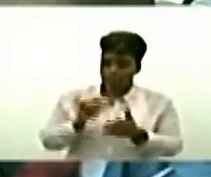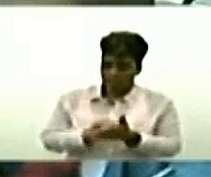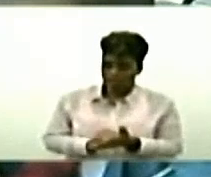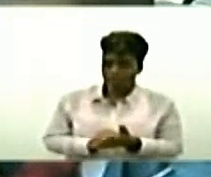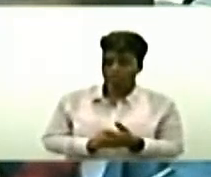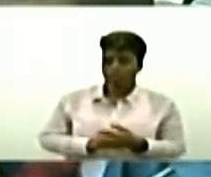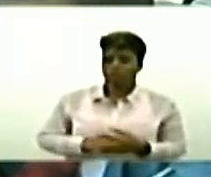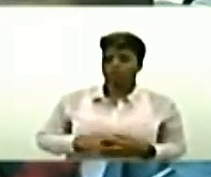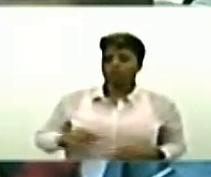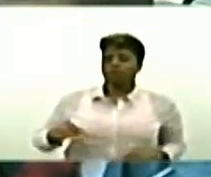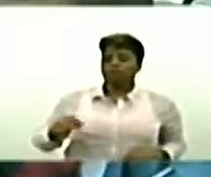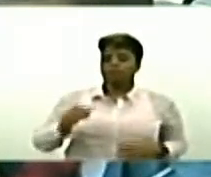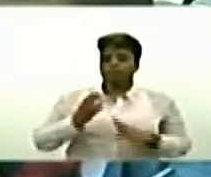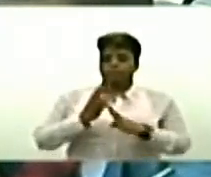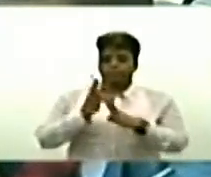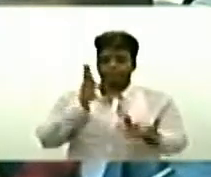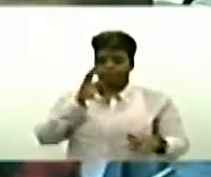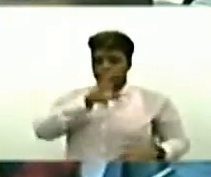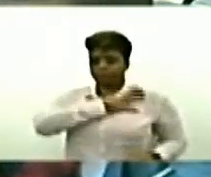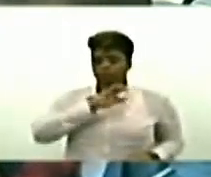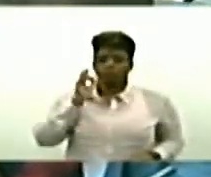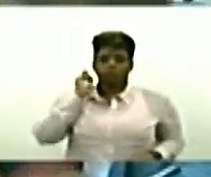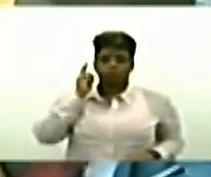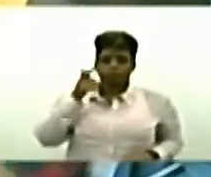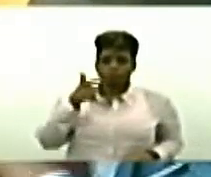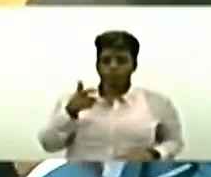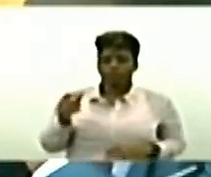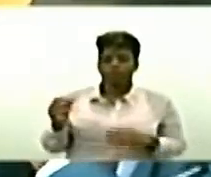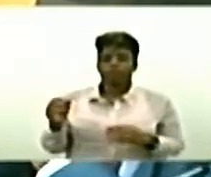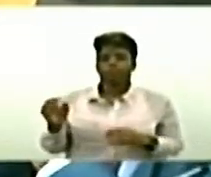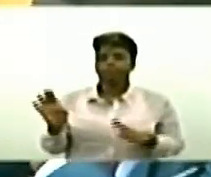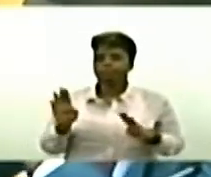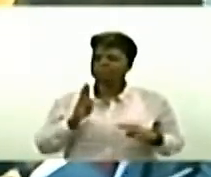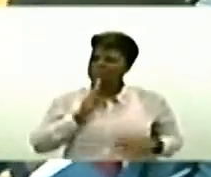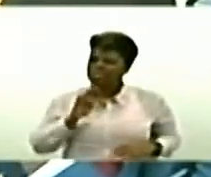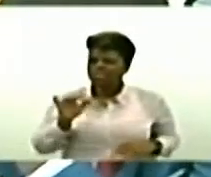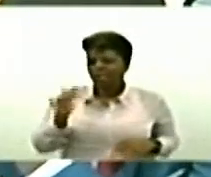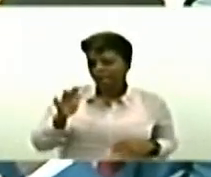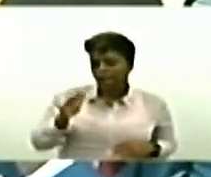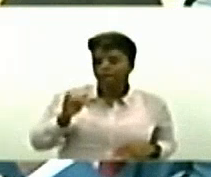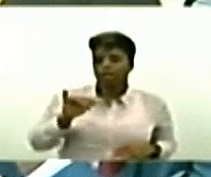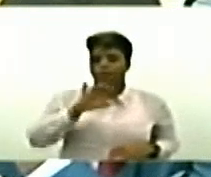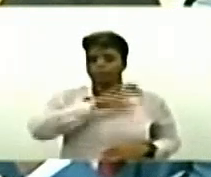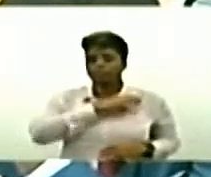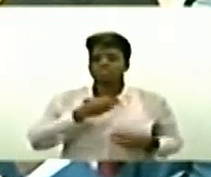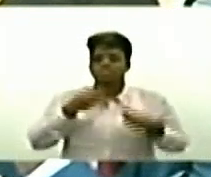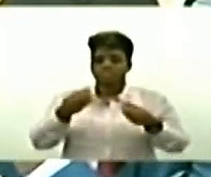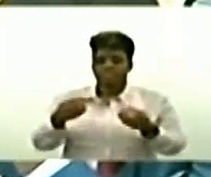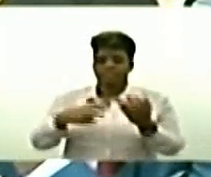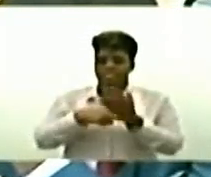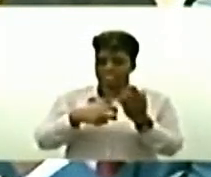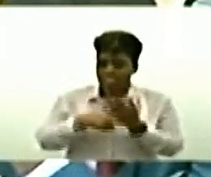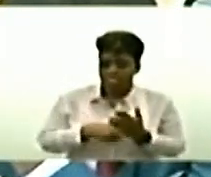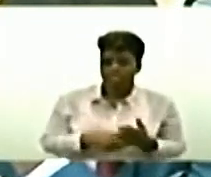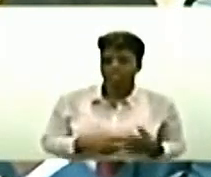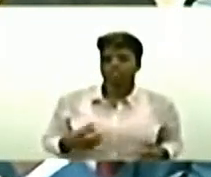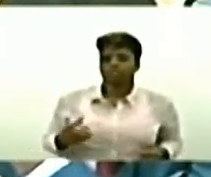the powers to operate as a police officer, to give tickets, to redirect traffic as